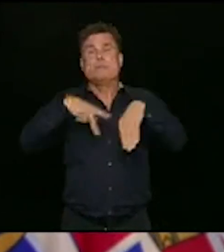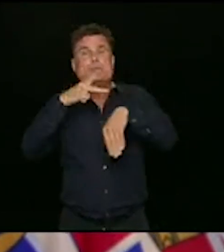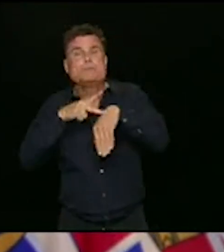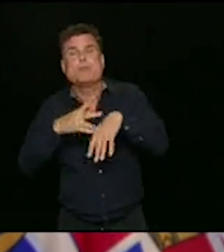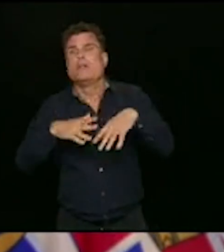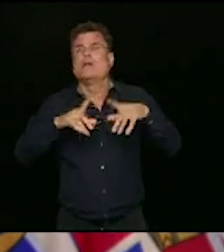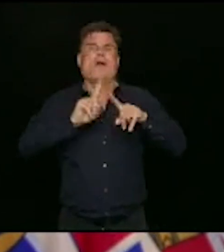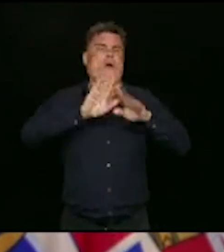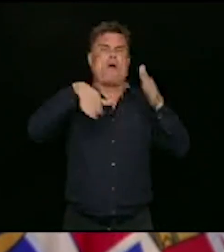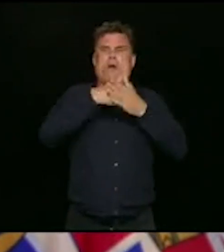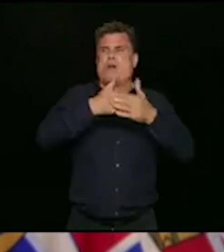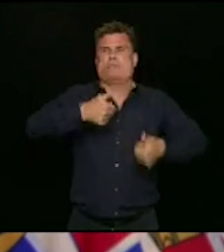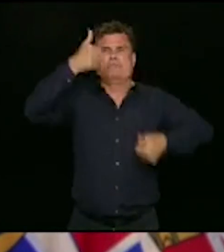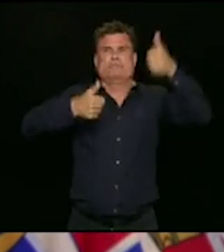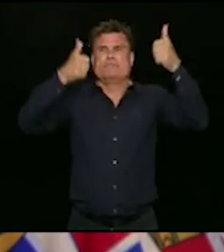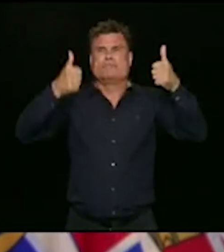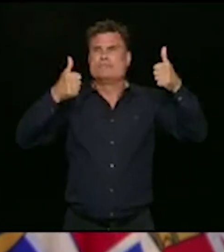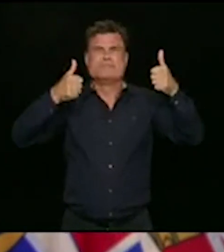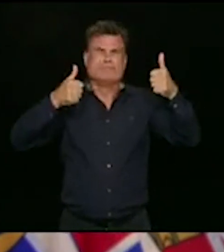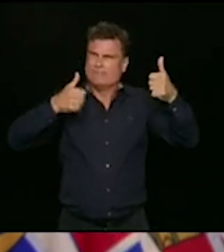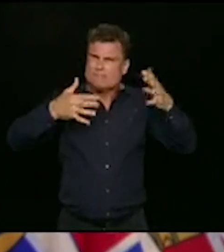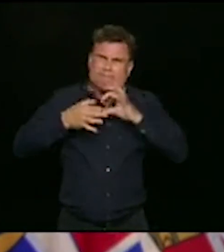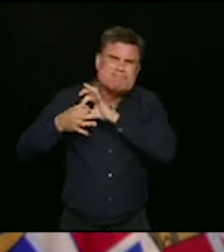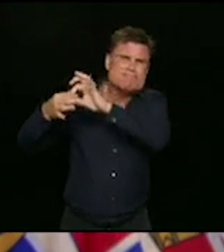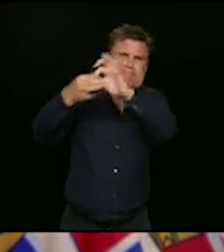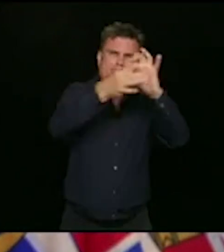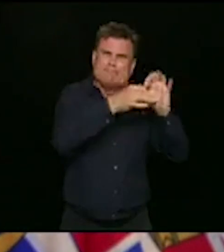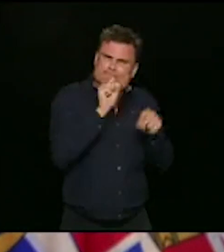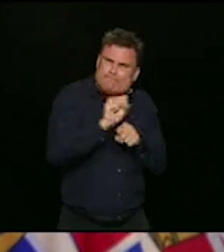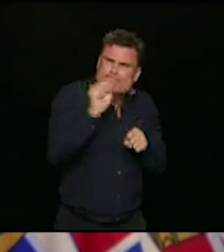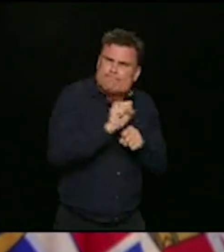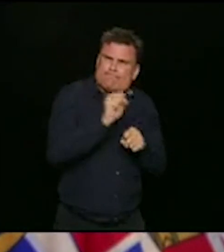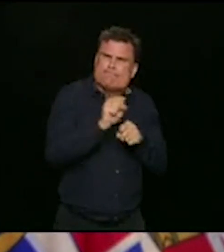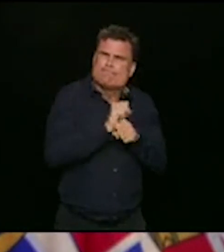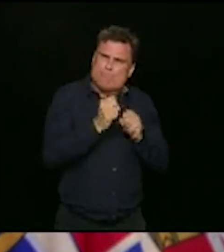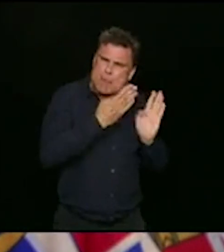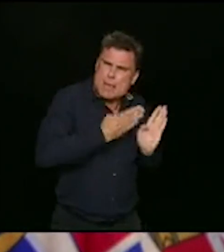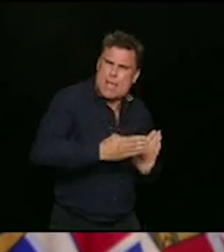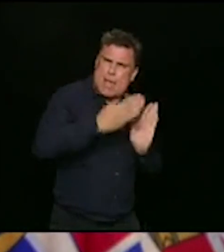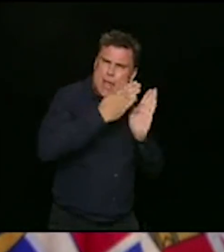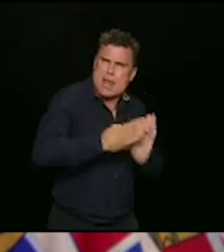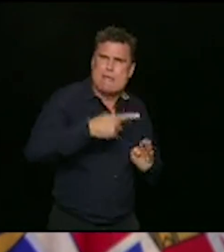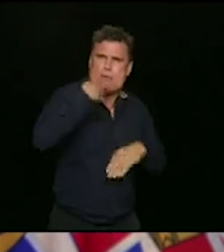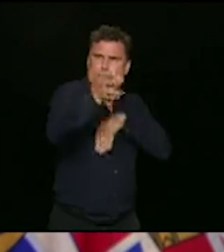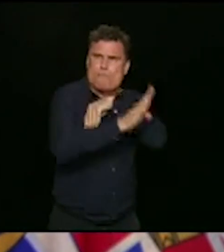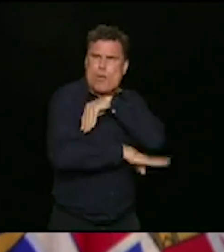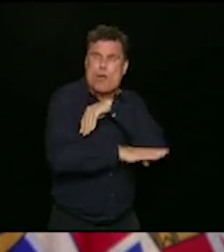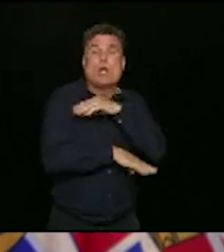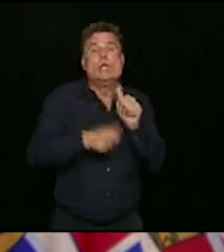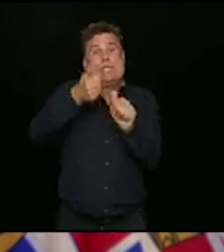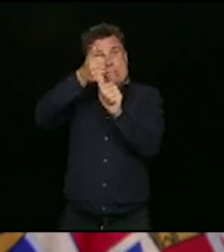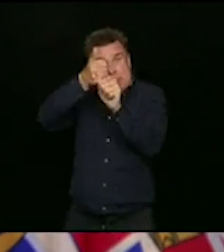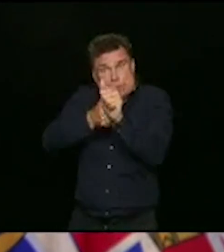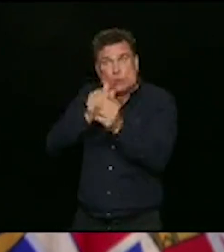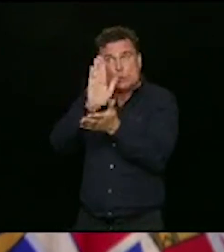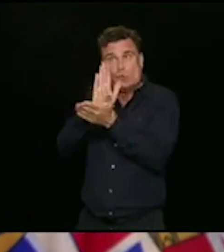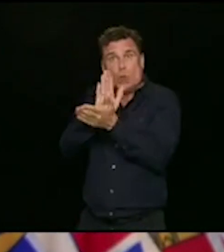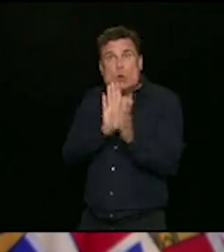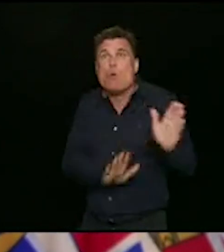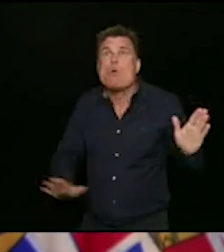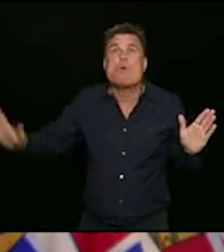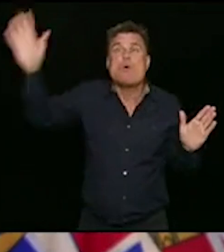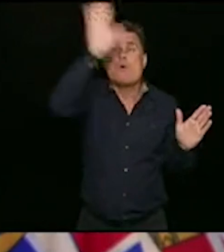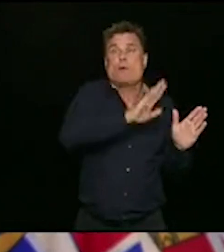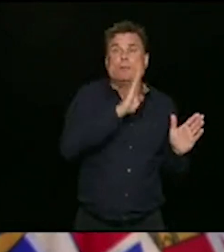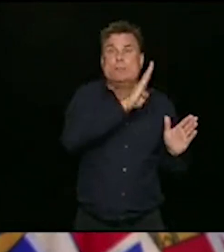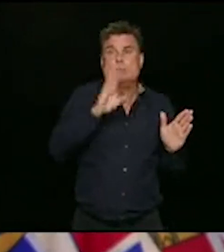administrators, the school districts, my office, we have all been working together for these plans. And they are in some detail, and those details will